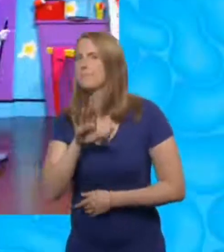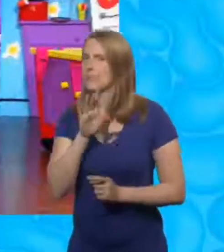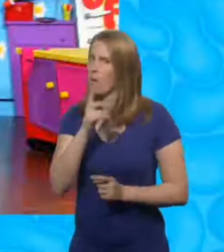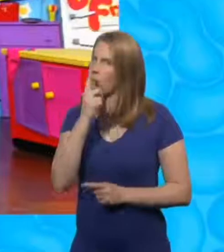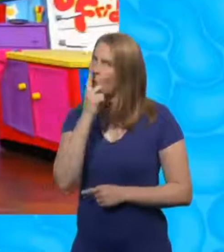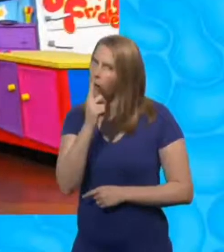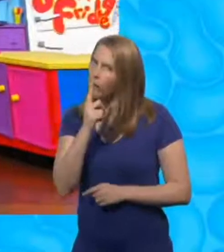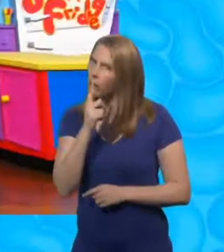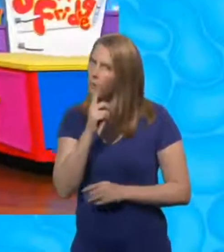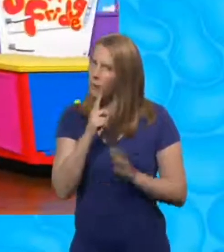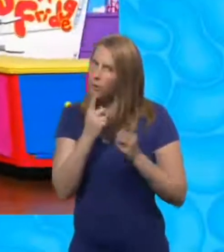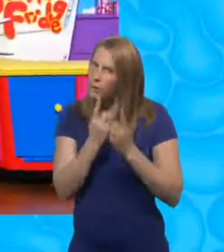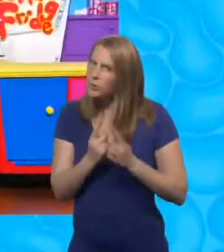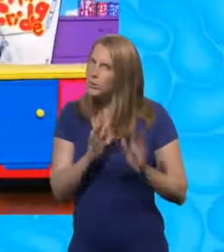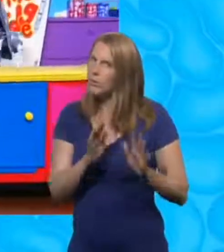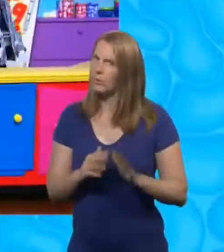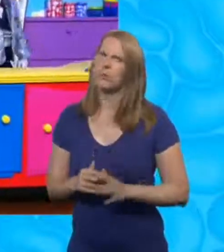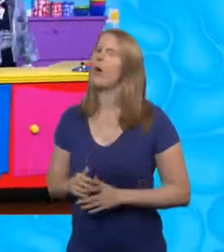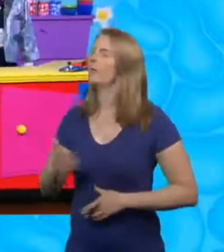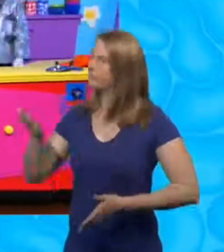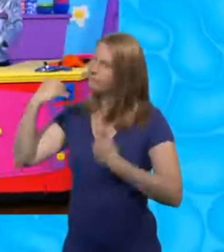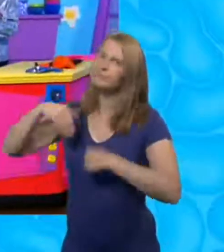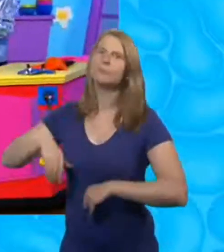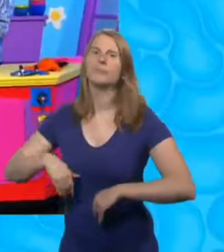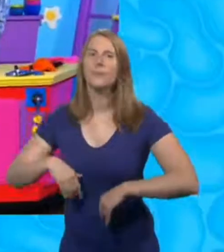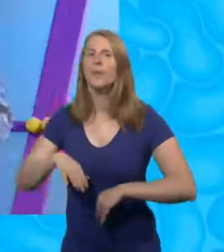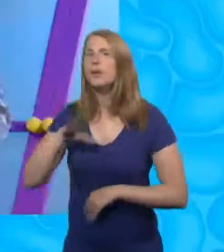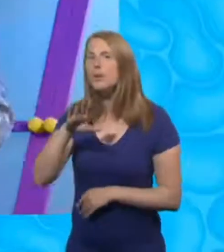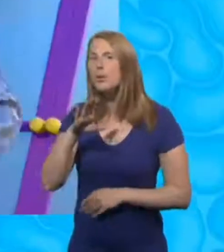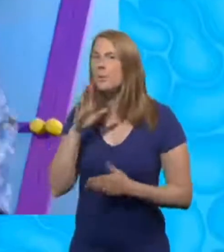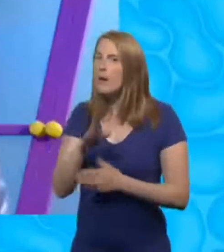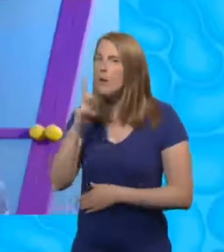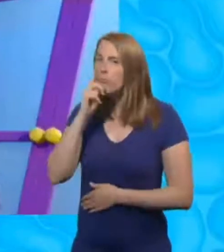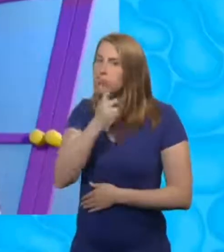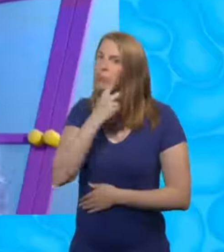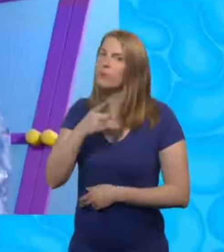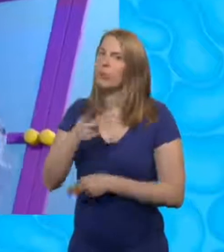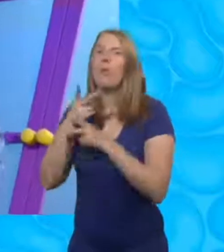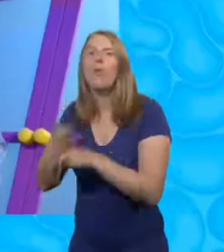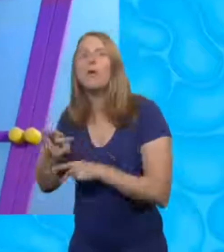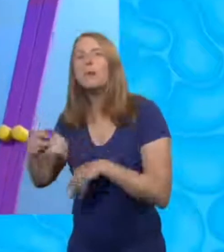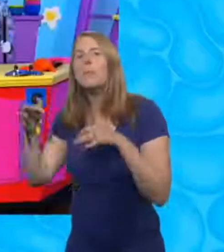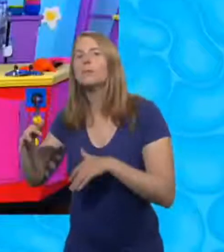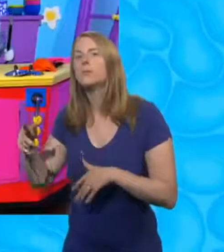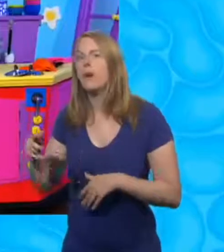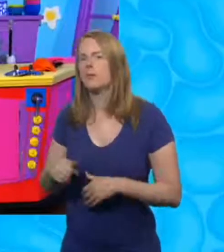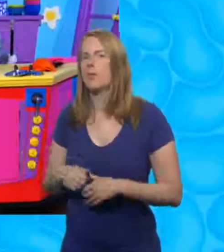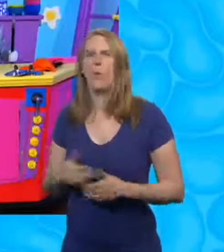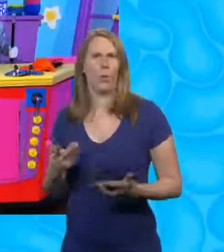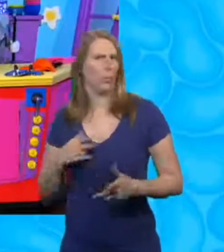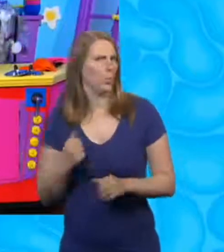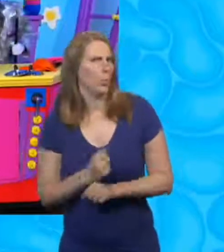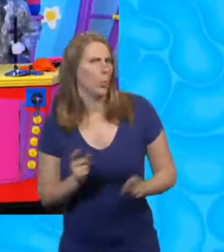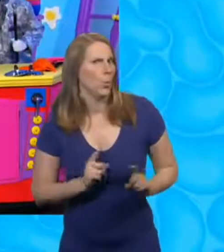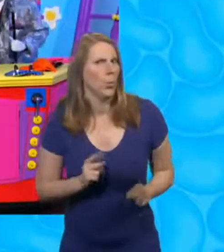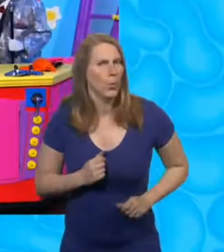condition. Well, name it, old pal. Well, you have to prove to me that you can look after Little Monster properly. Right. What do I have to do?